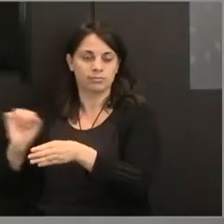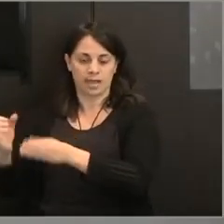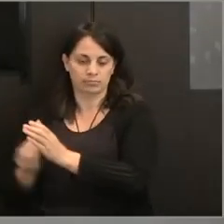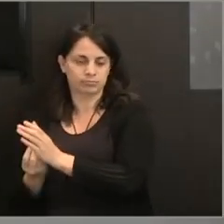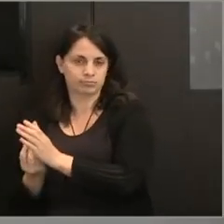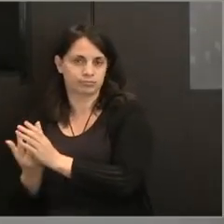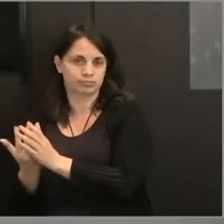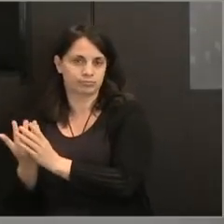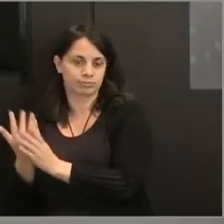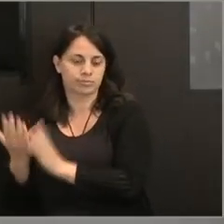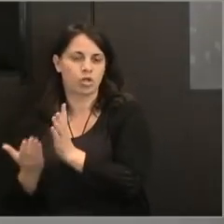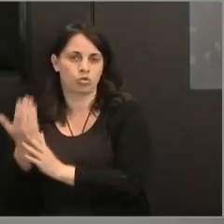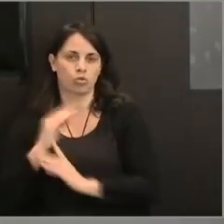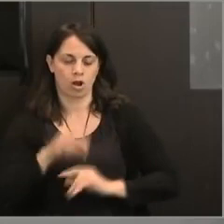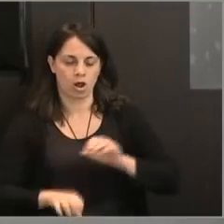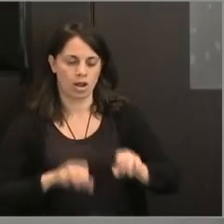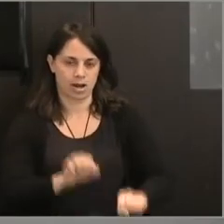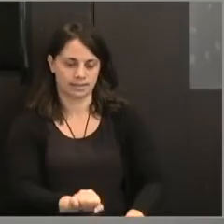with colonisation.